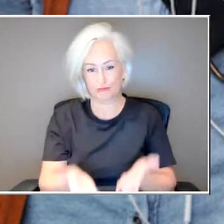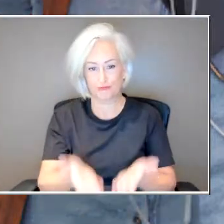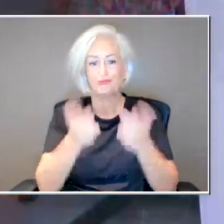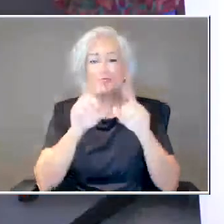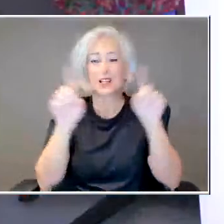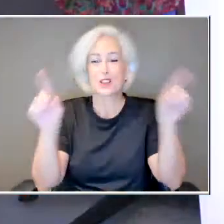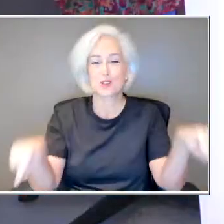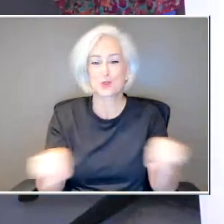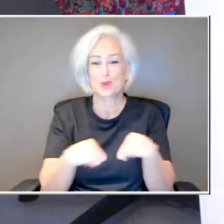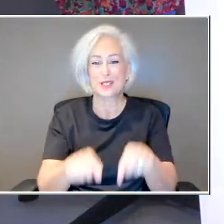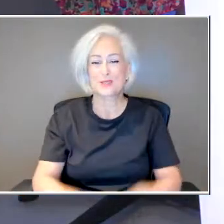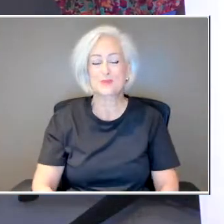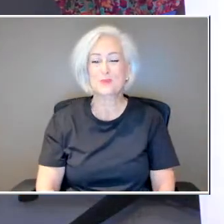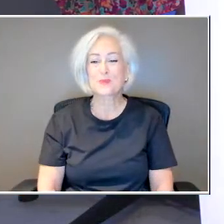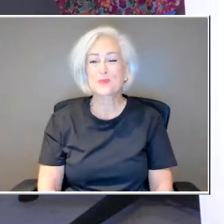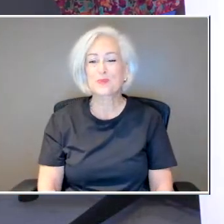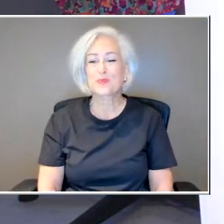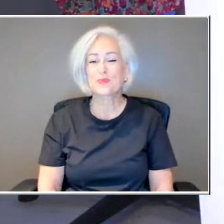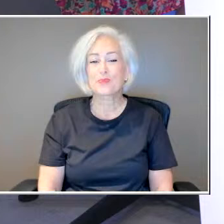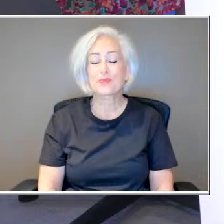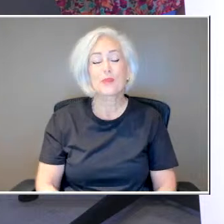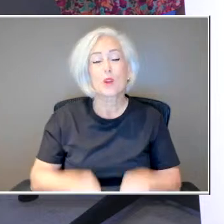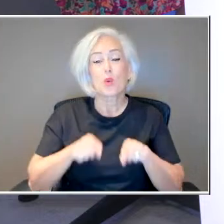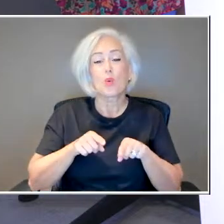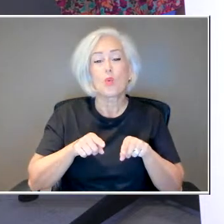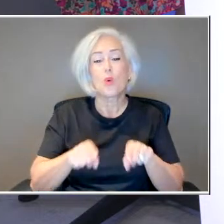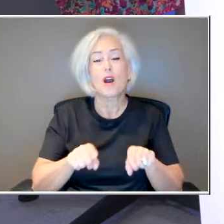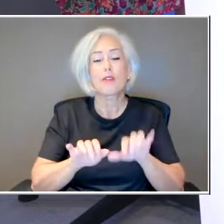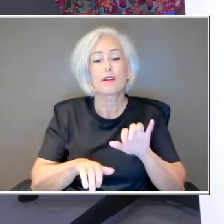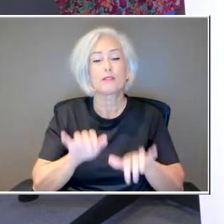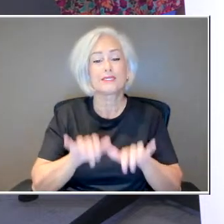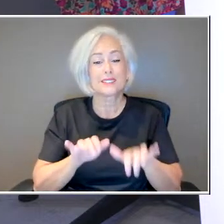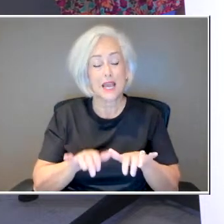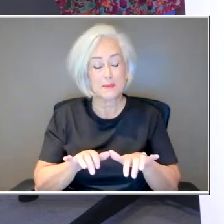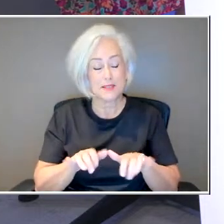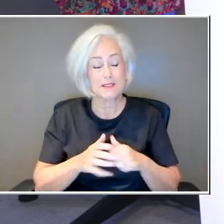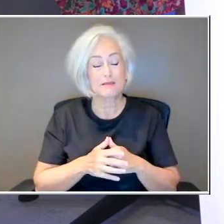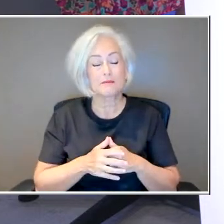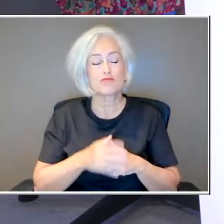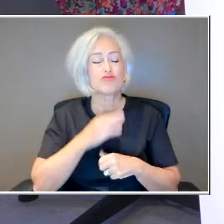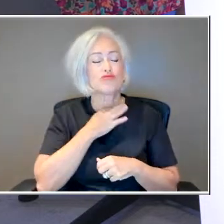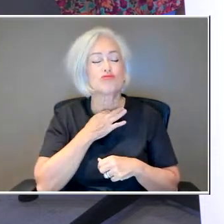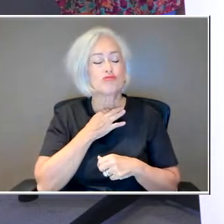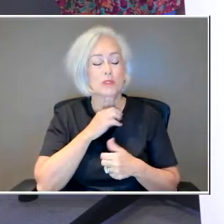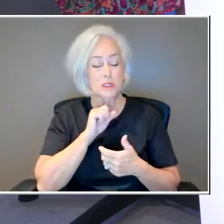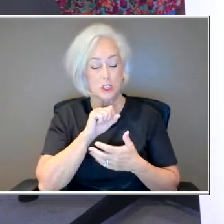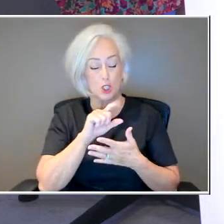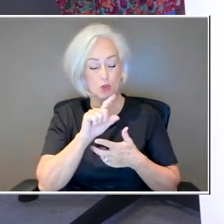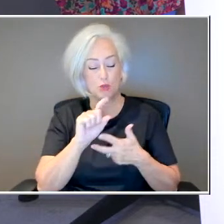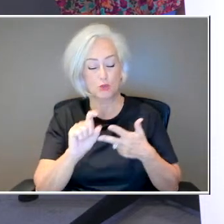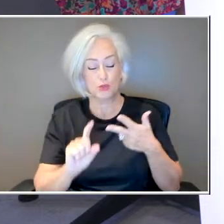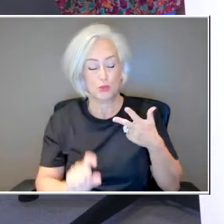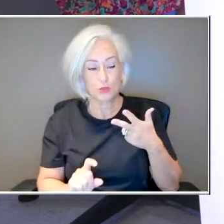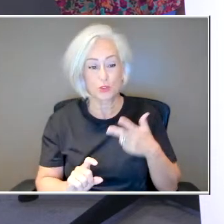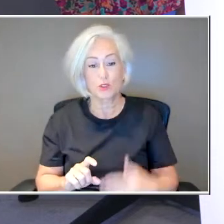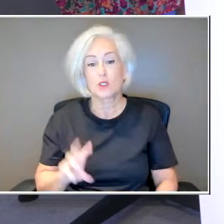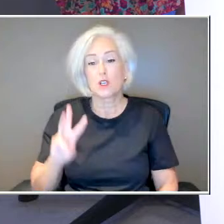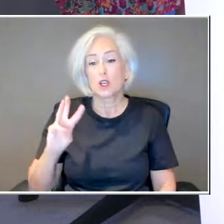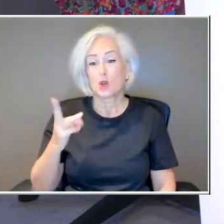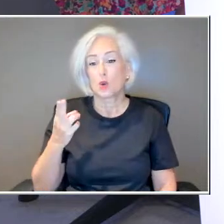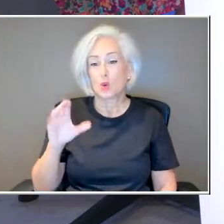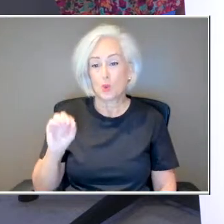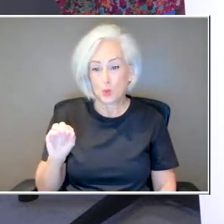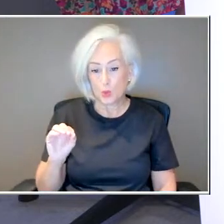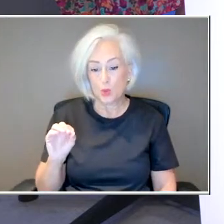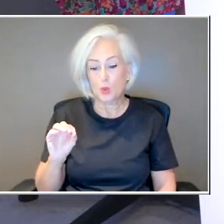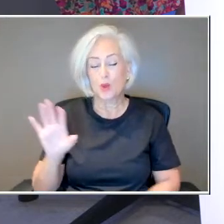Well, while folks are writing, I do have a couple more questions for you that I want to ask, because every October, the World Health Organization selects a theme for